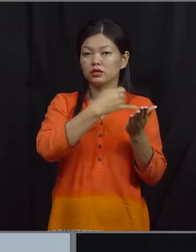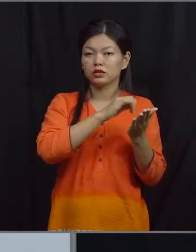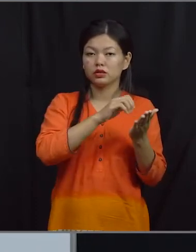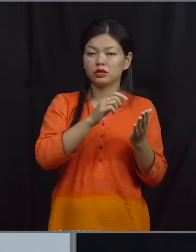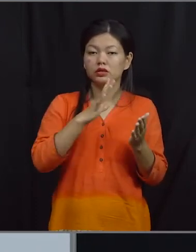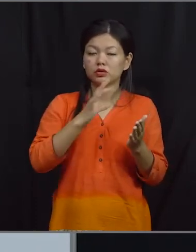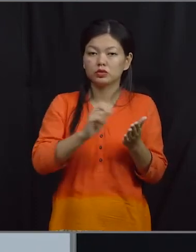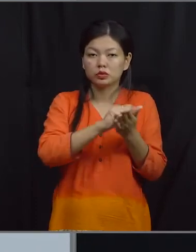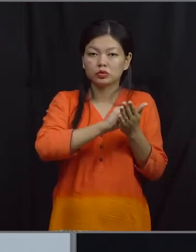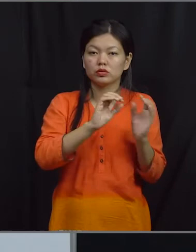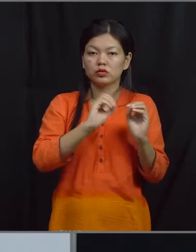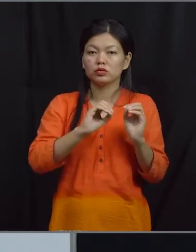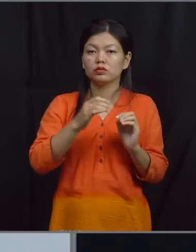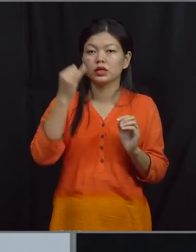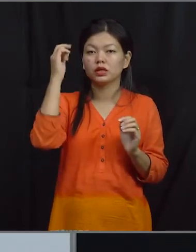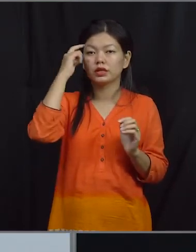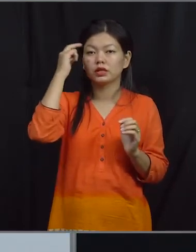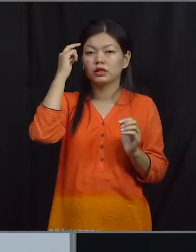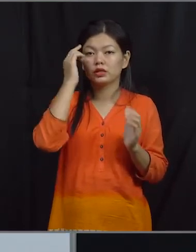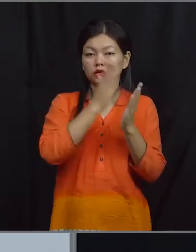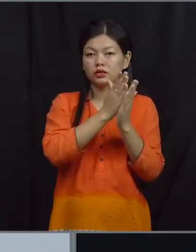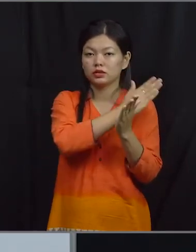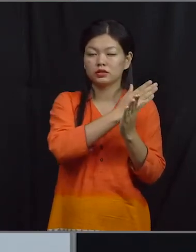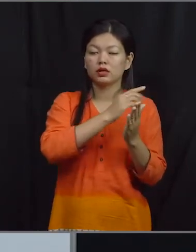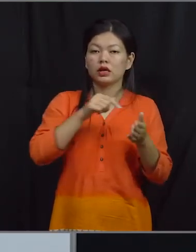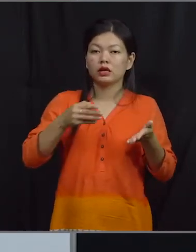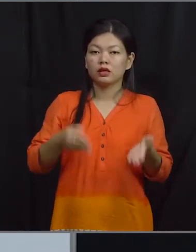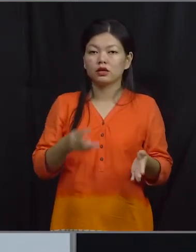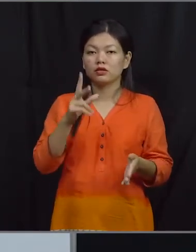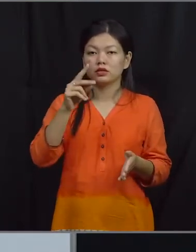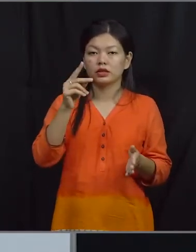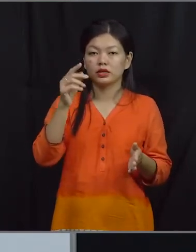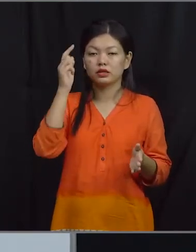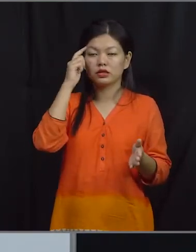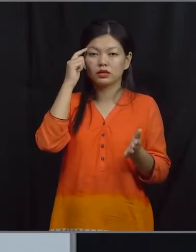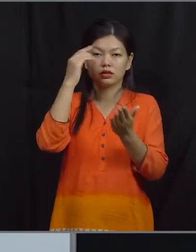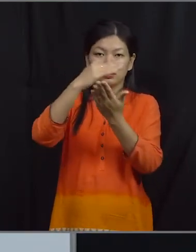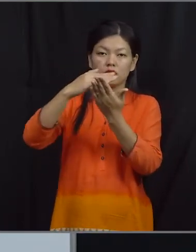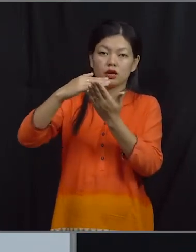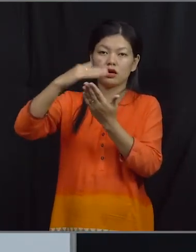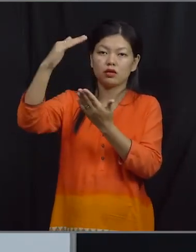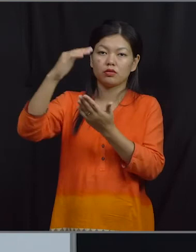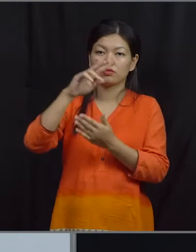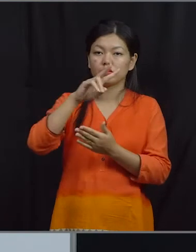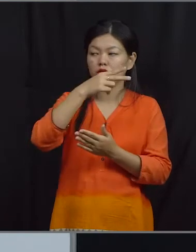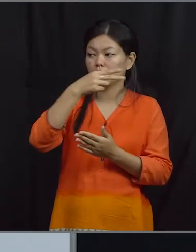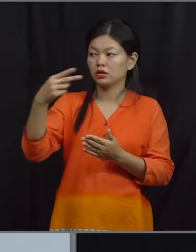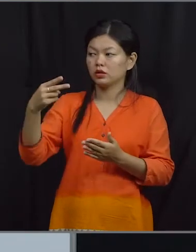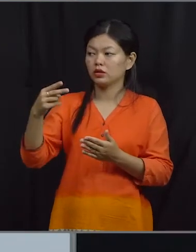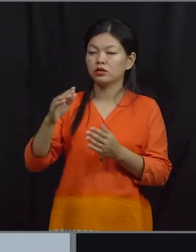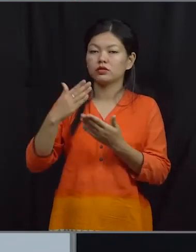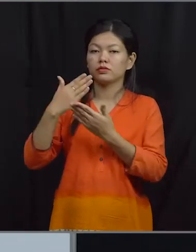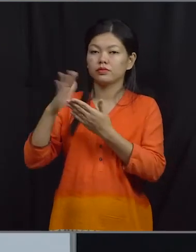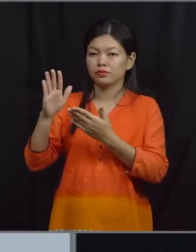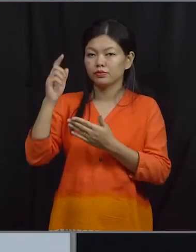2 minus 1, that is 2. Okay. And for this element, we introduce minus sign. Deleting this row